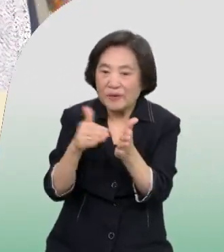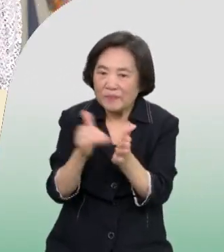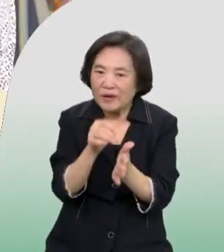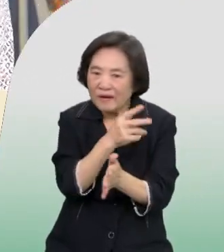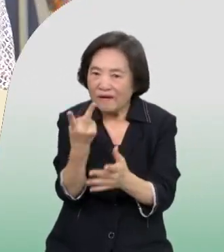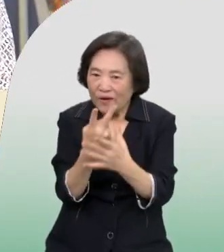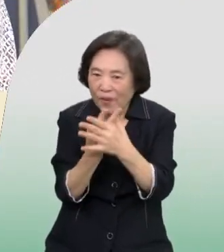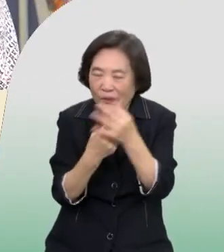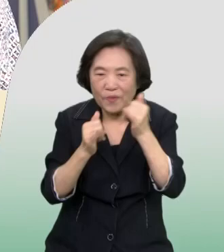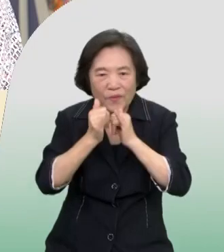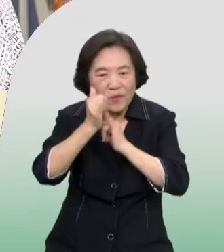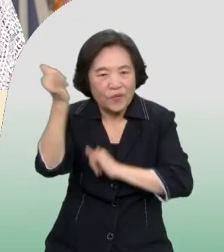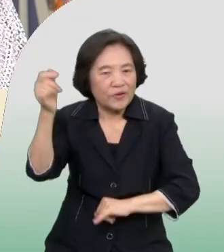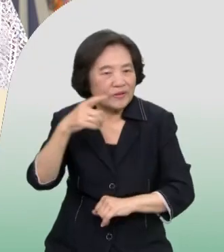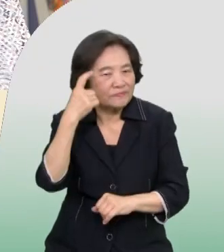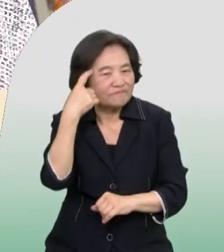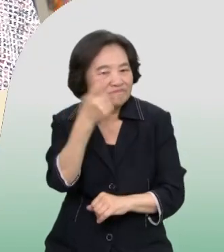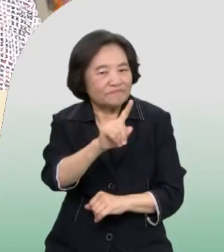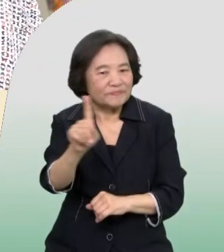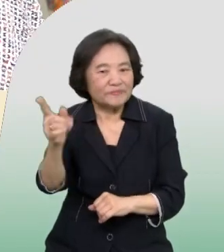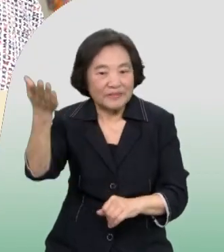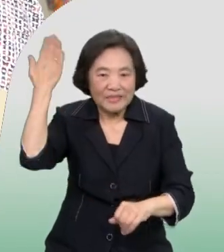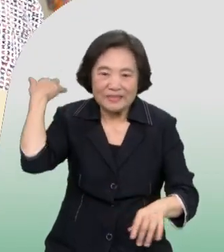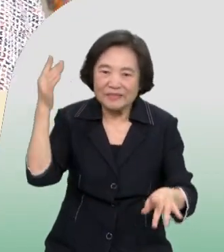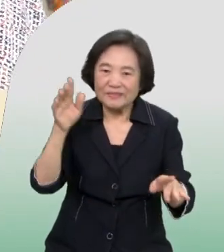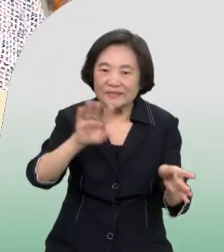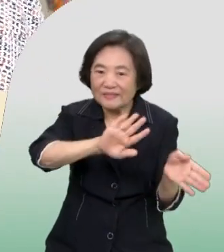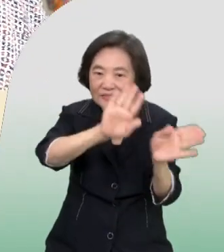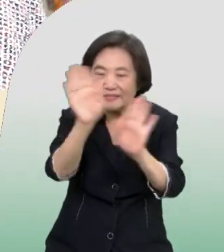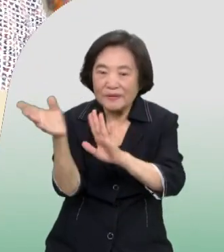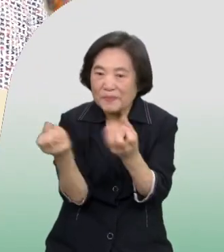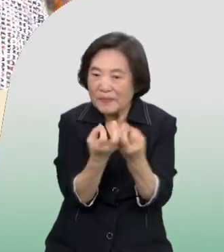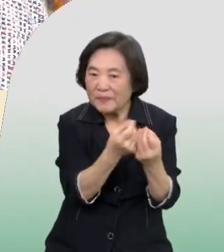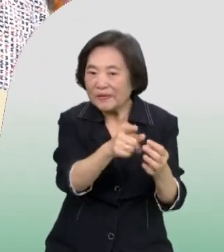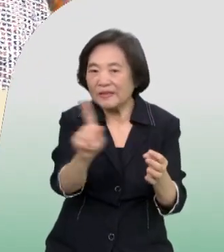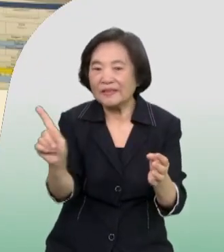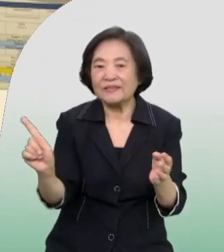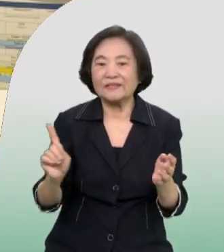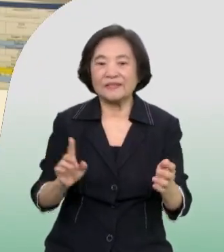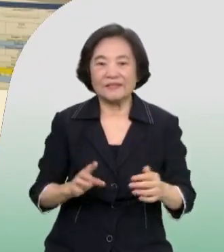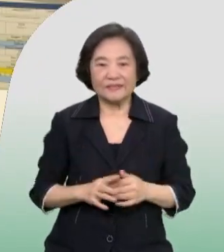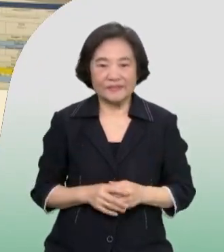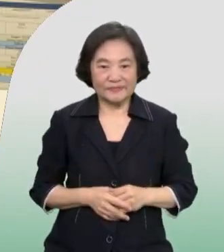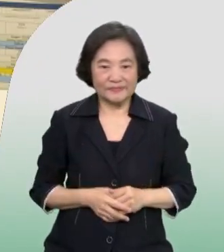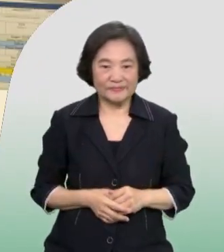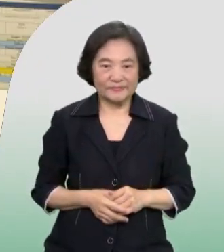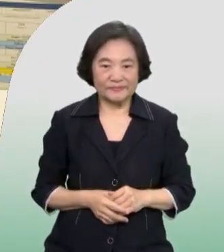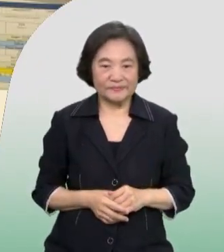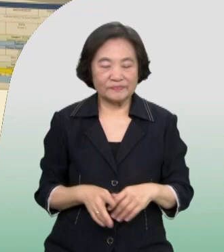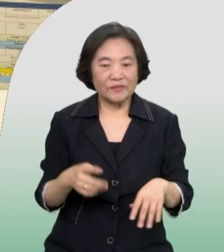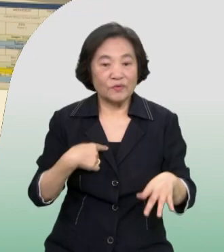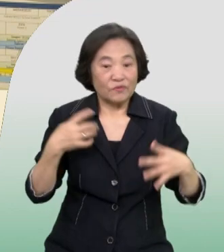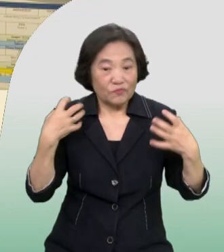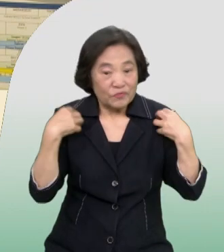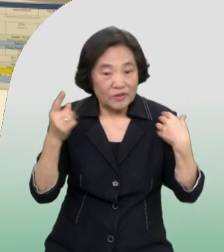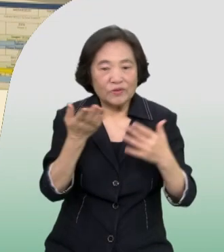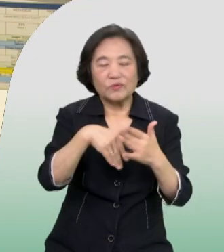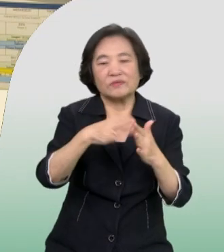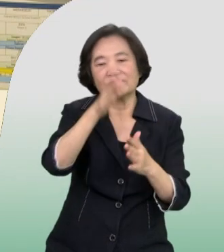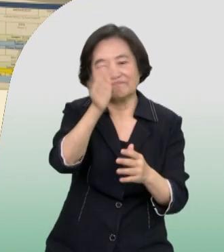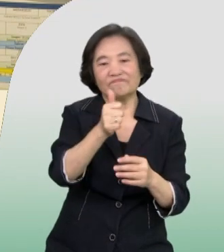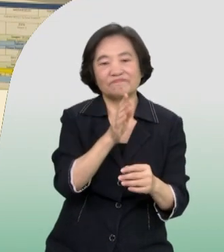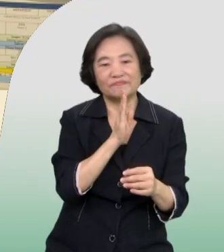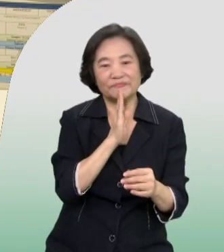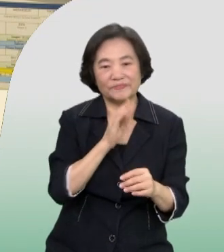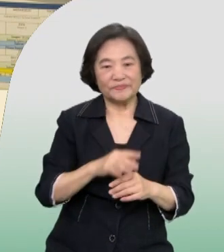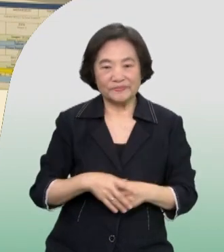of who are the Māori people and their places indigenous in New Zealand. My role as the tūmaki and the